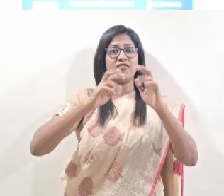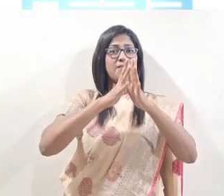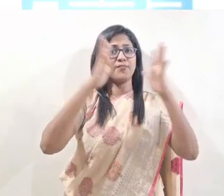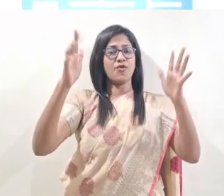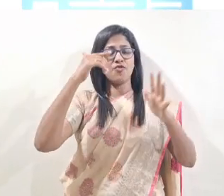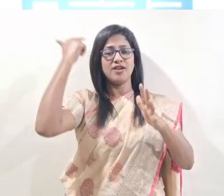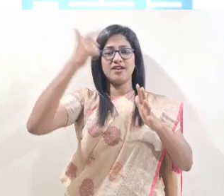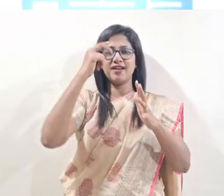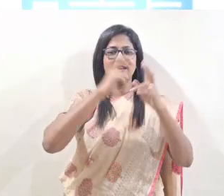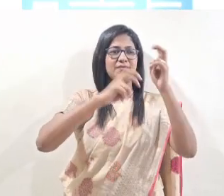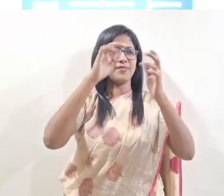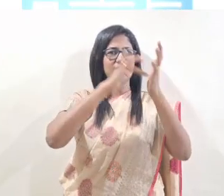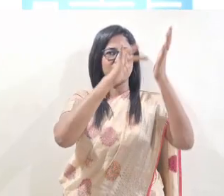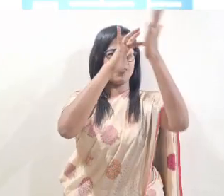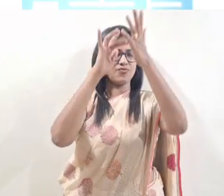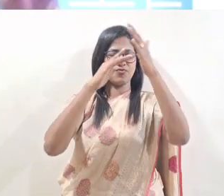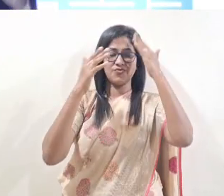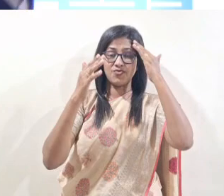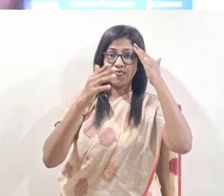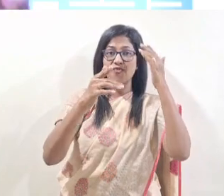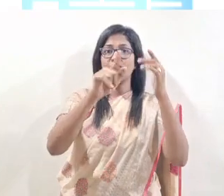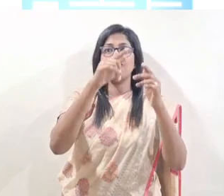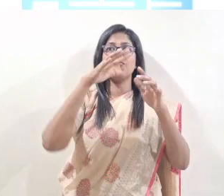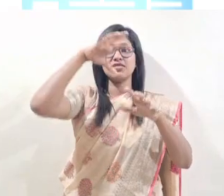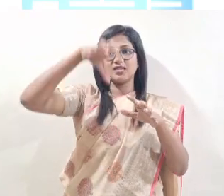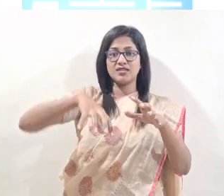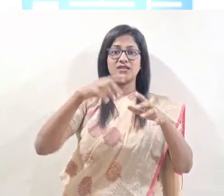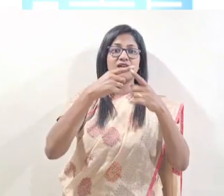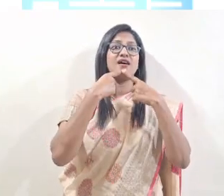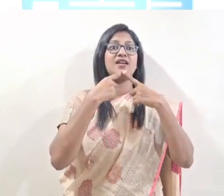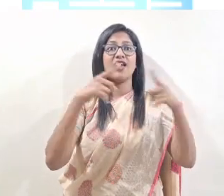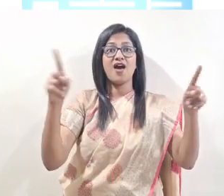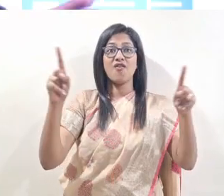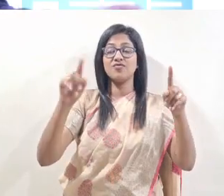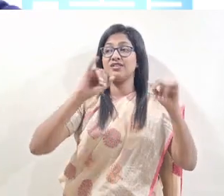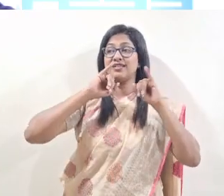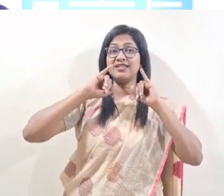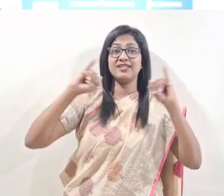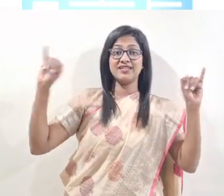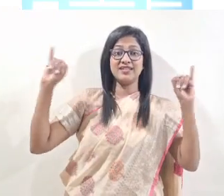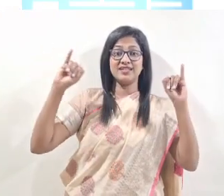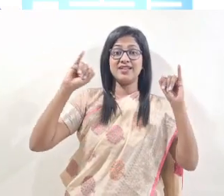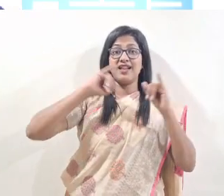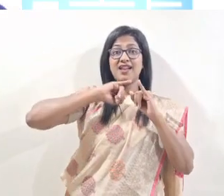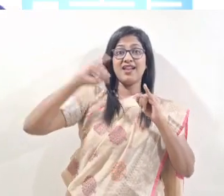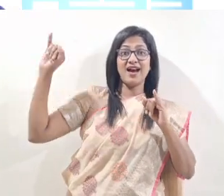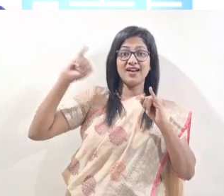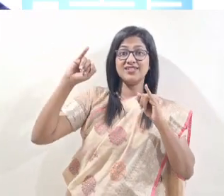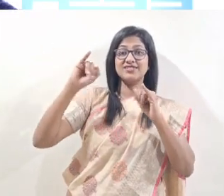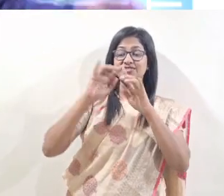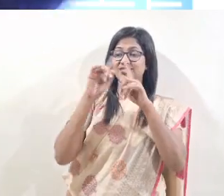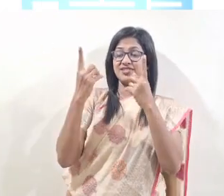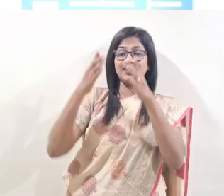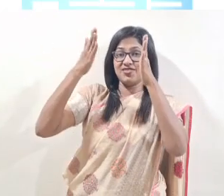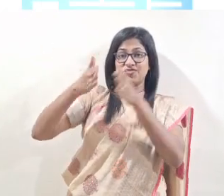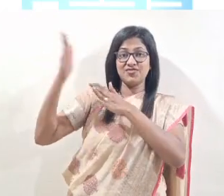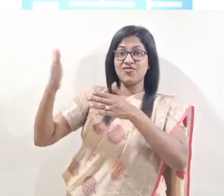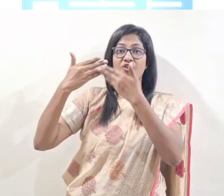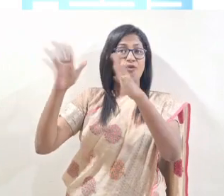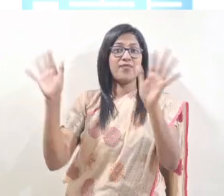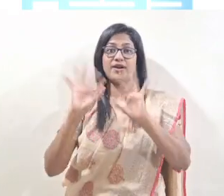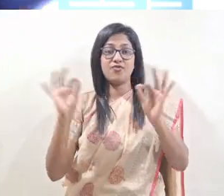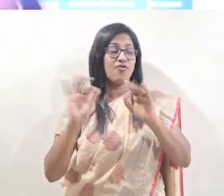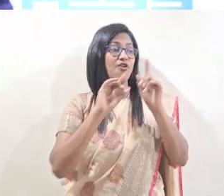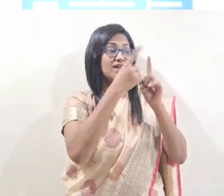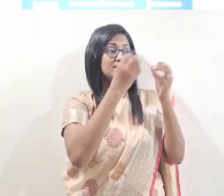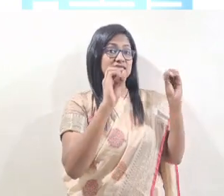on London Metro? Some of the stations, you hear the announcements, the doors on the last two coaches will not open, or doors on the front